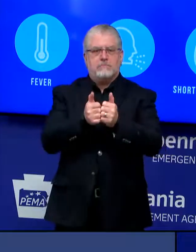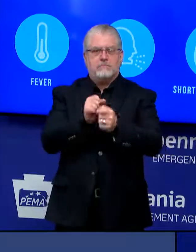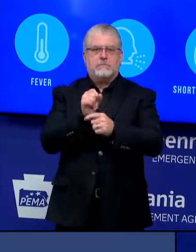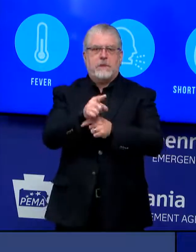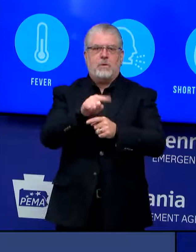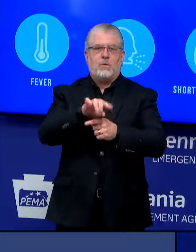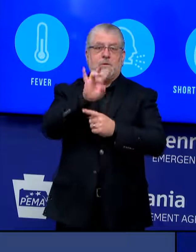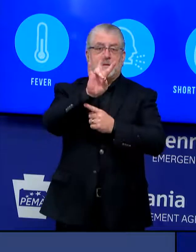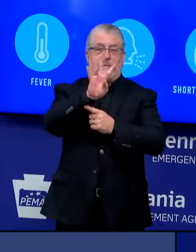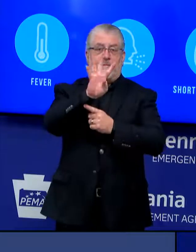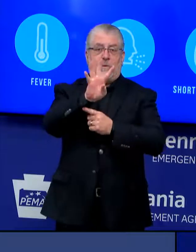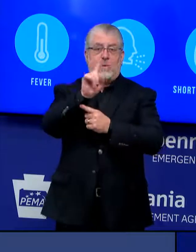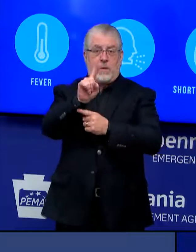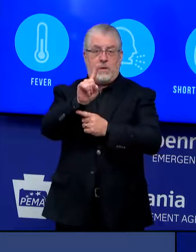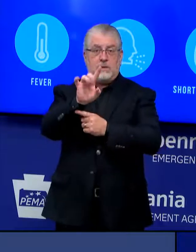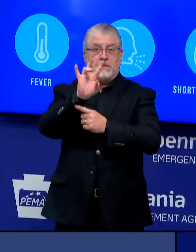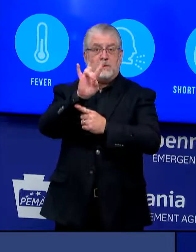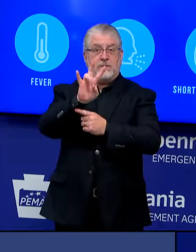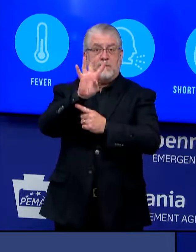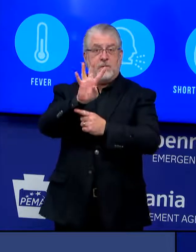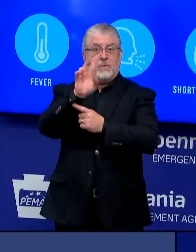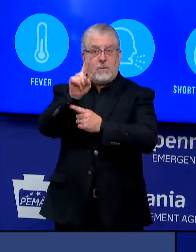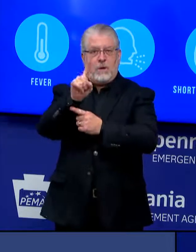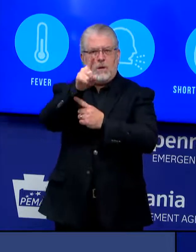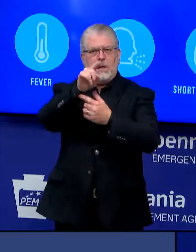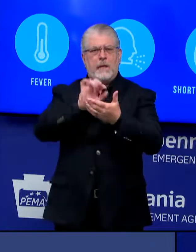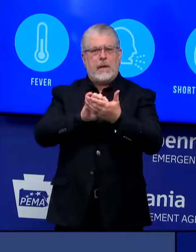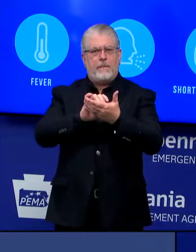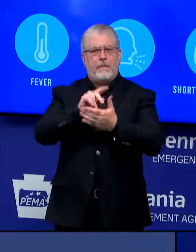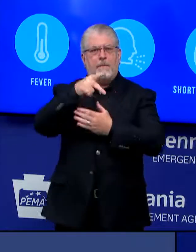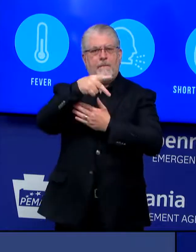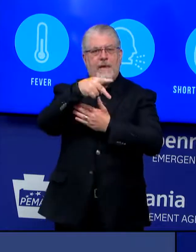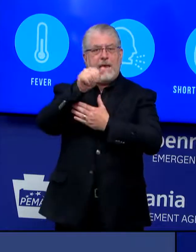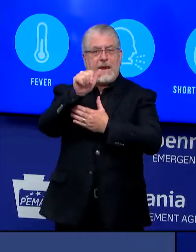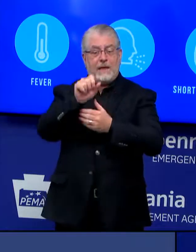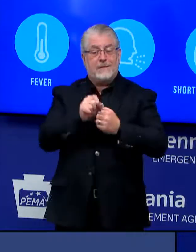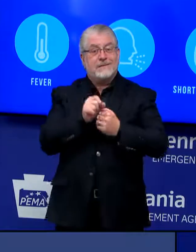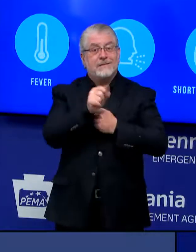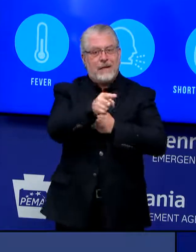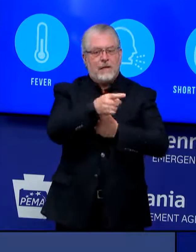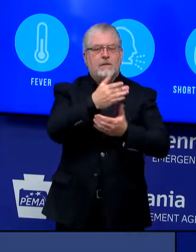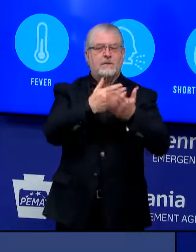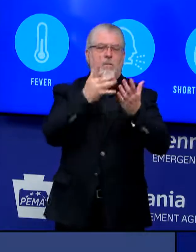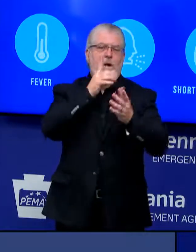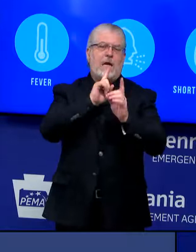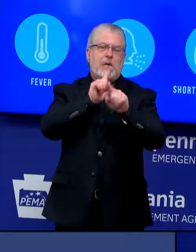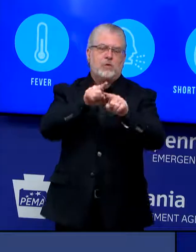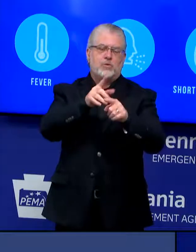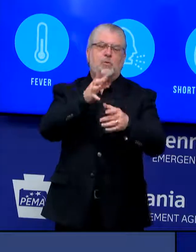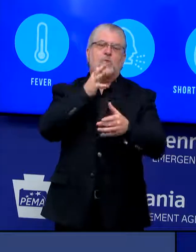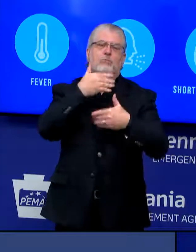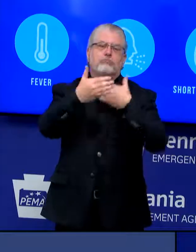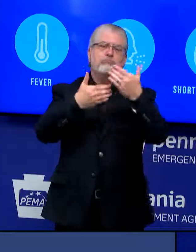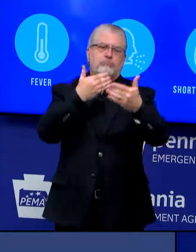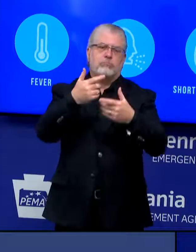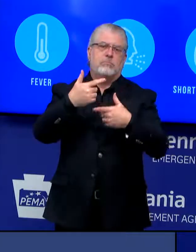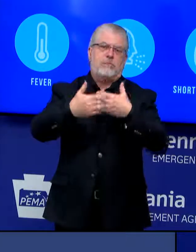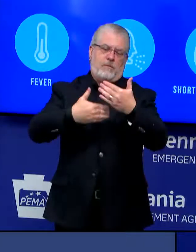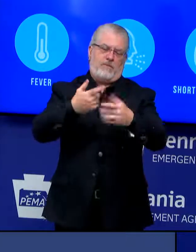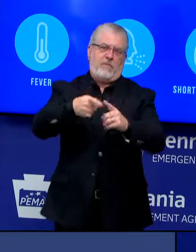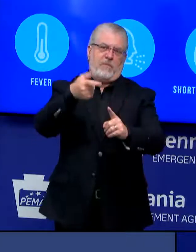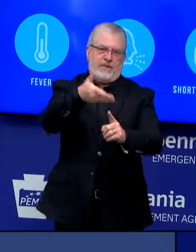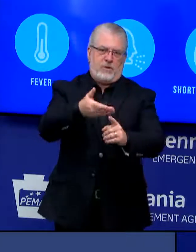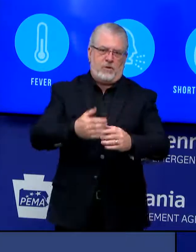741-741. For the most reliable information related to Pennsylvania's response, visit our website